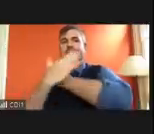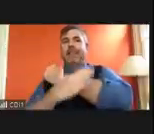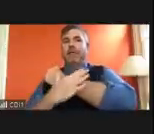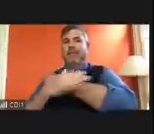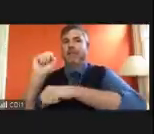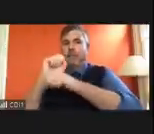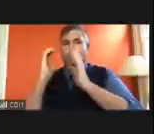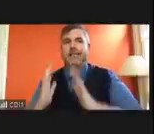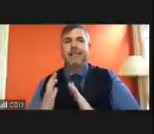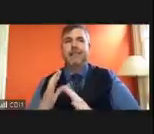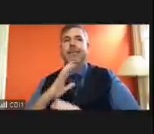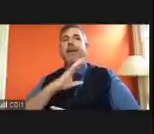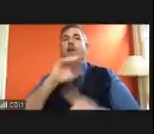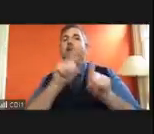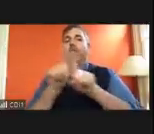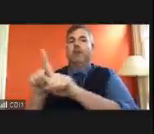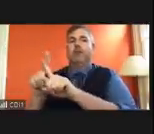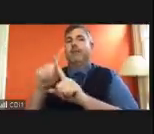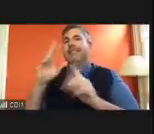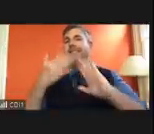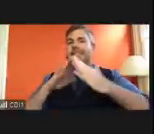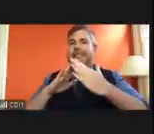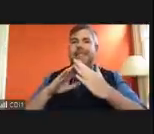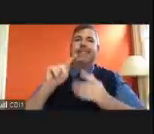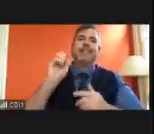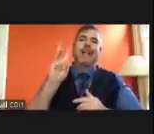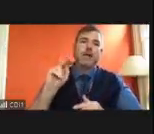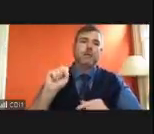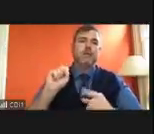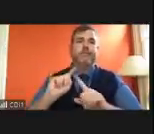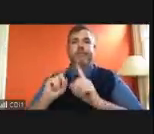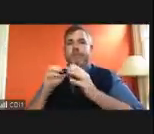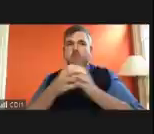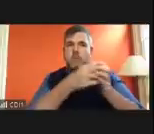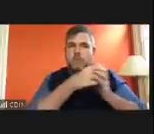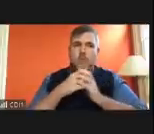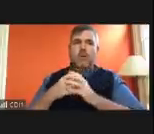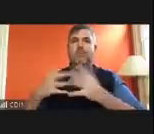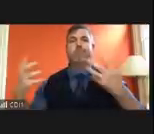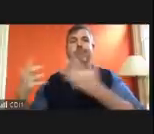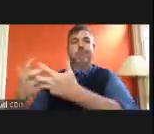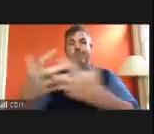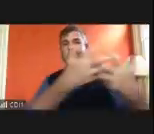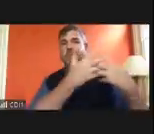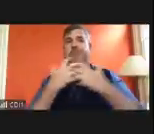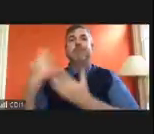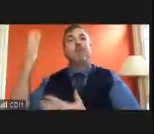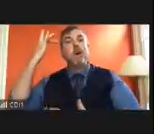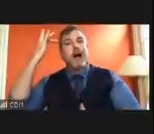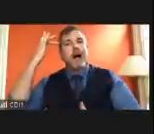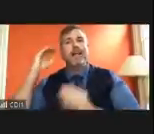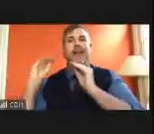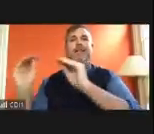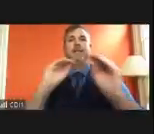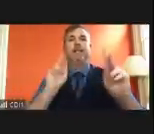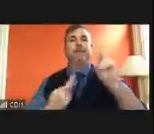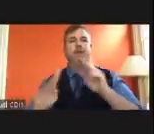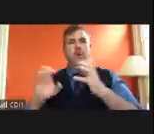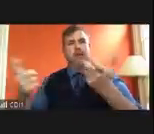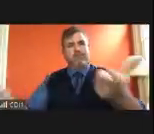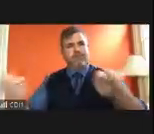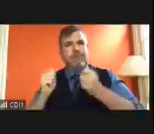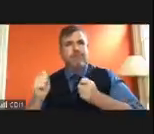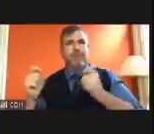at making sure that, number one, we educate people because we're really seeking behavior change. Given the data that Dr. Willis just